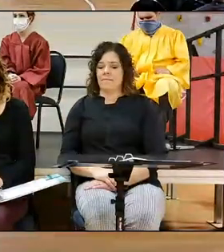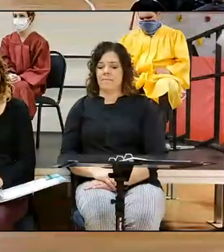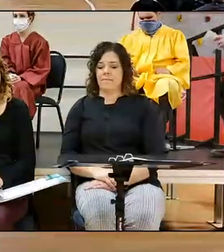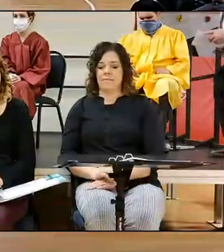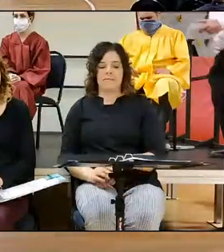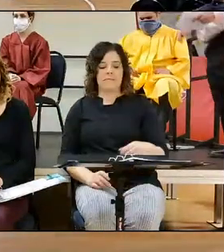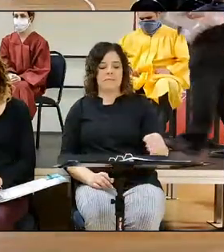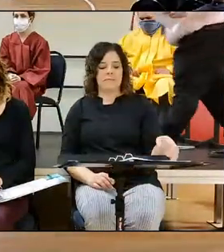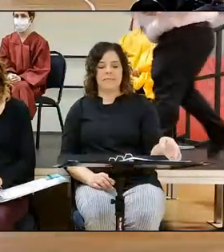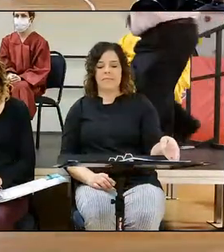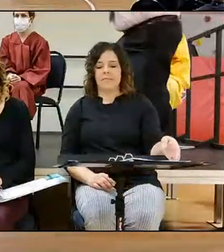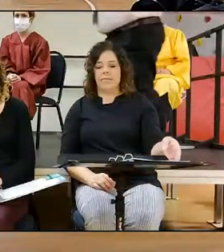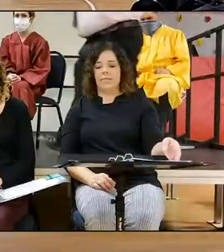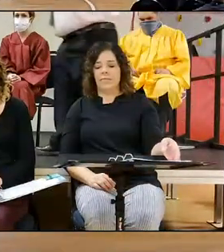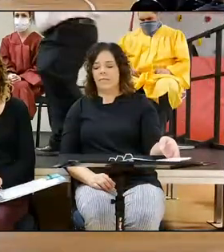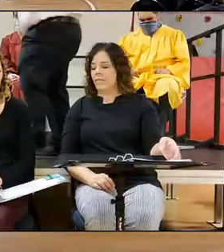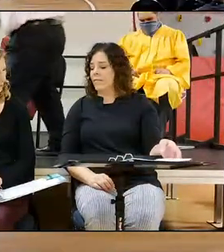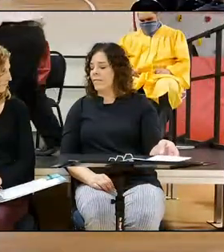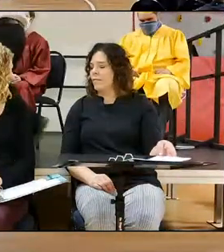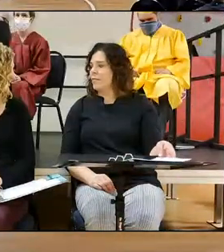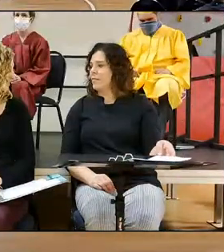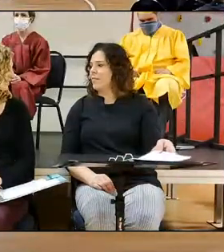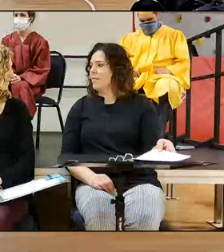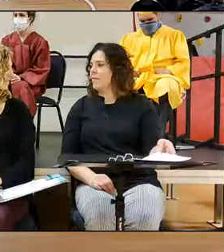walking up on the stage.